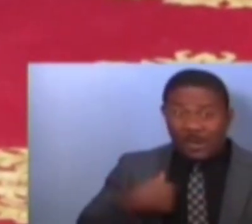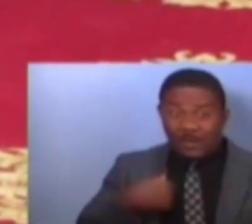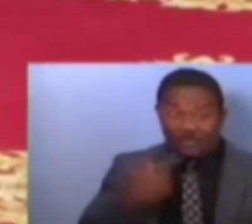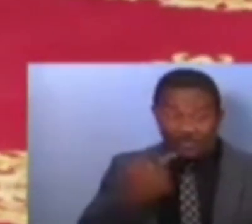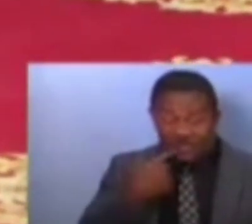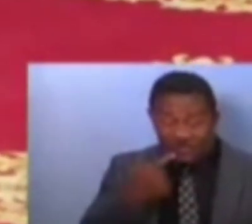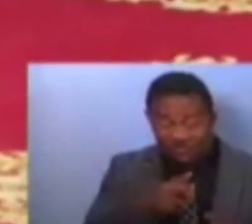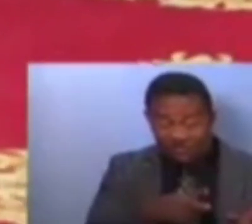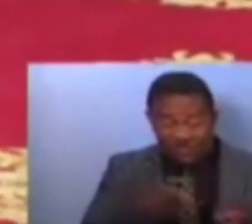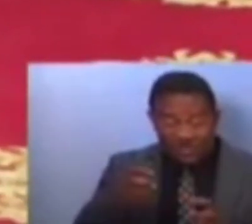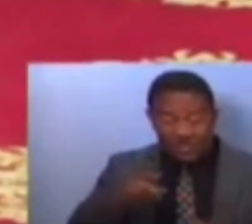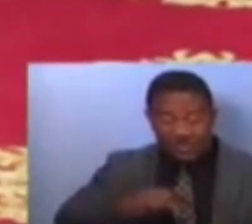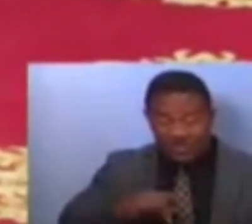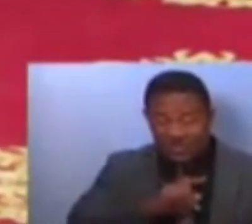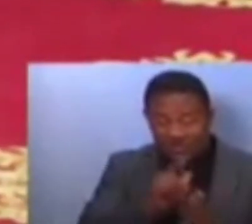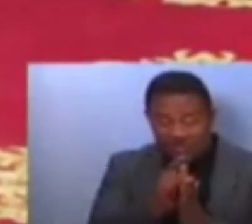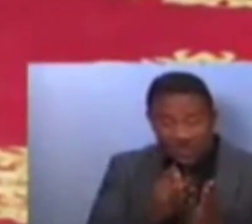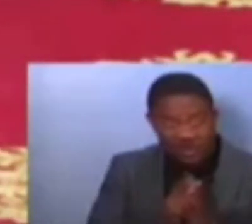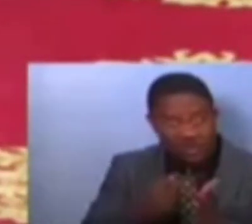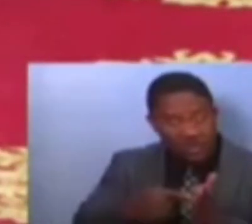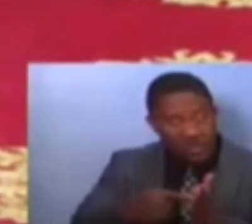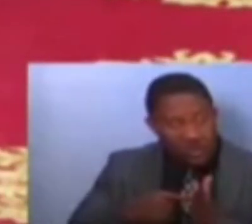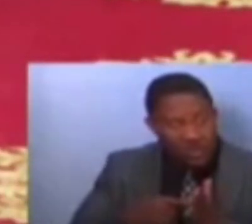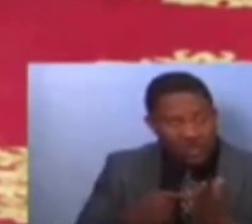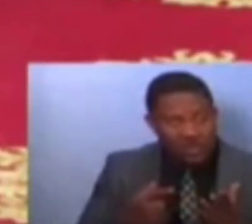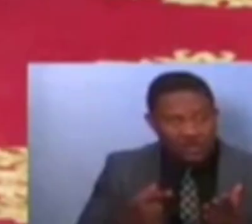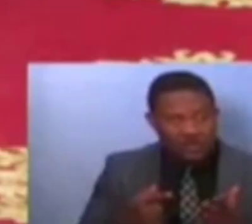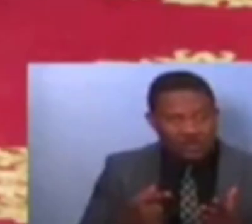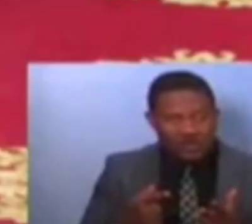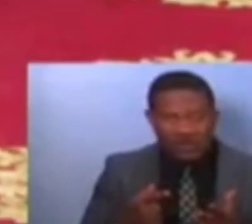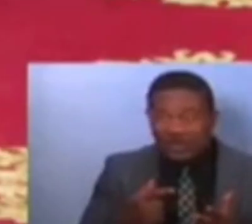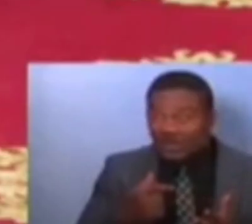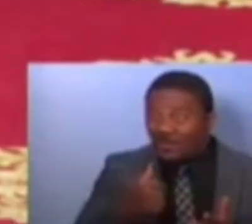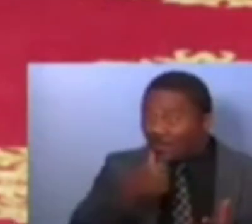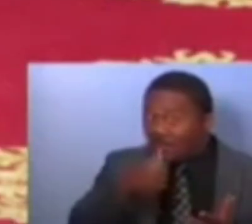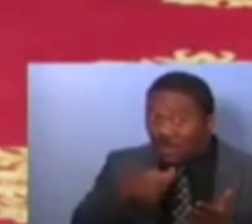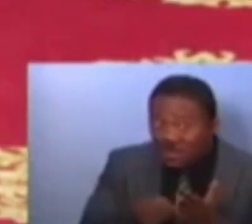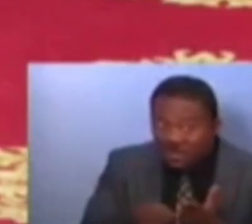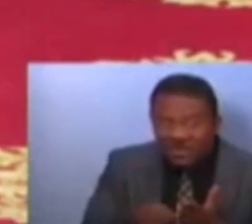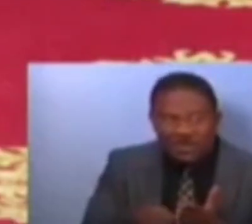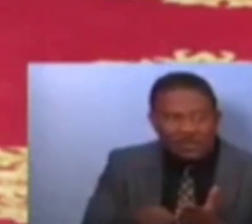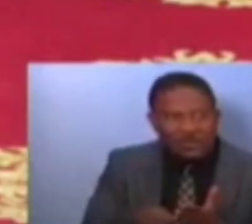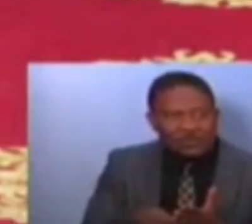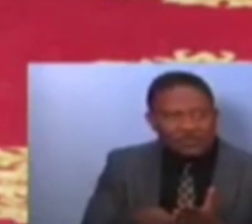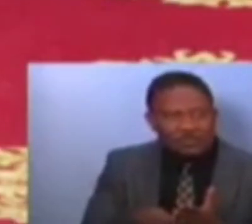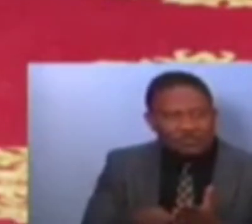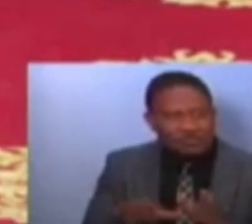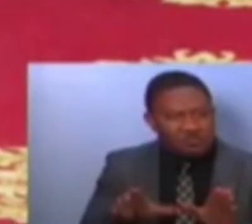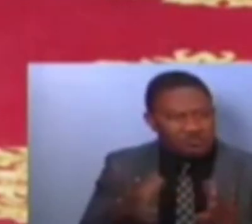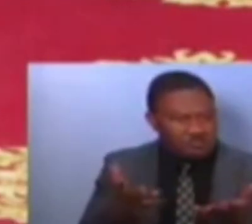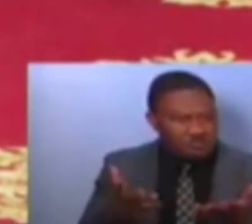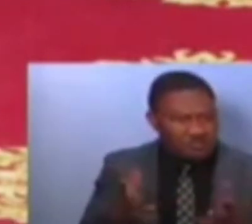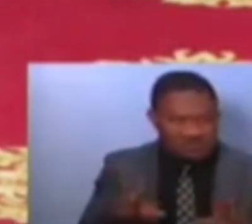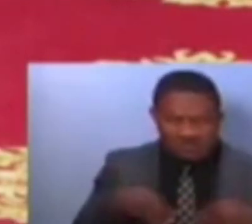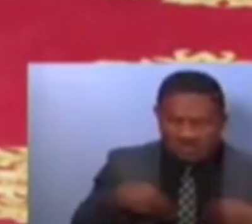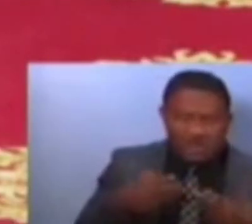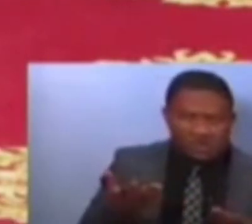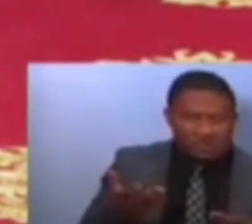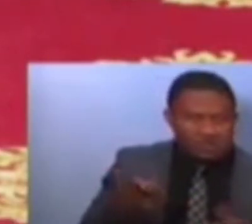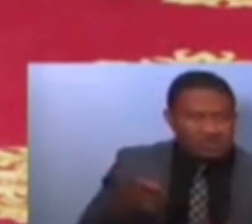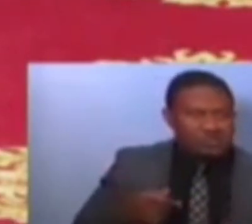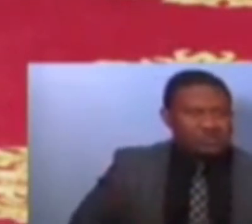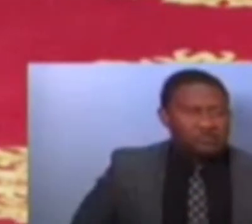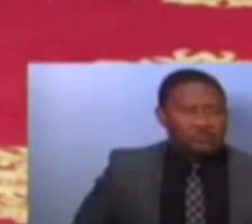attention to the relevant provisions of the standing orders, which requires a consent letter from the